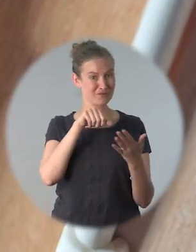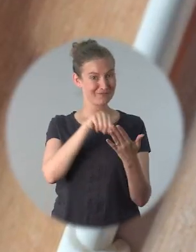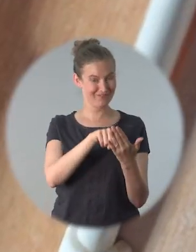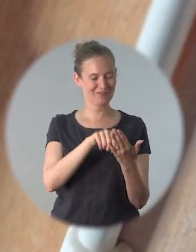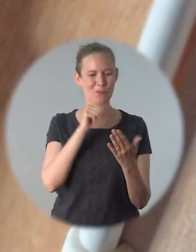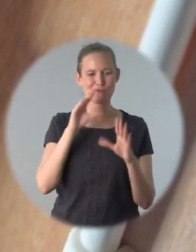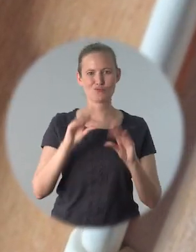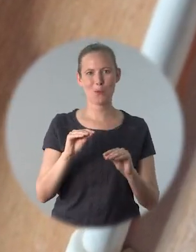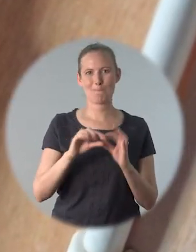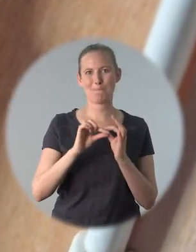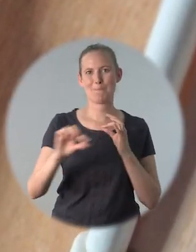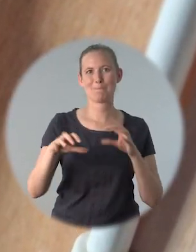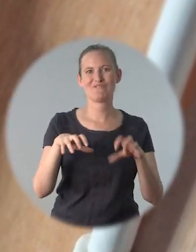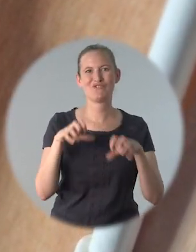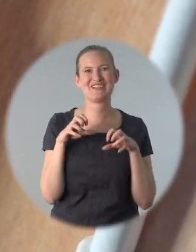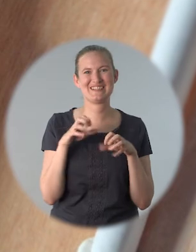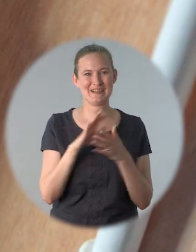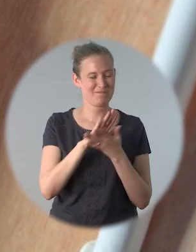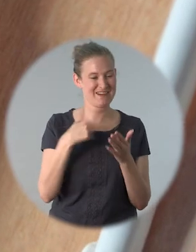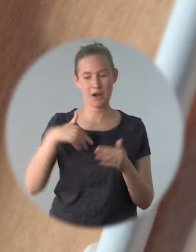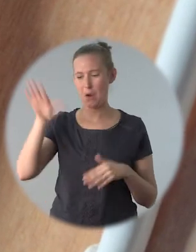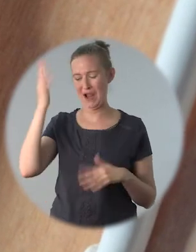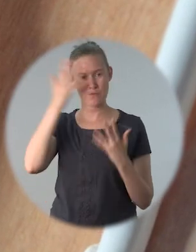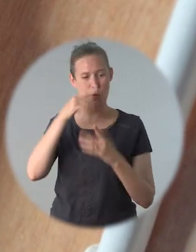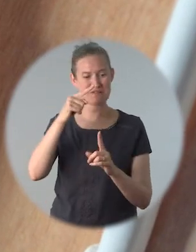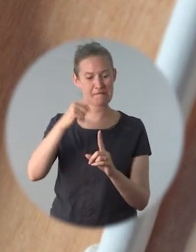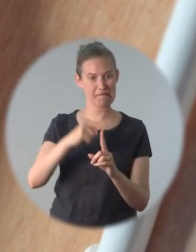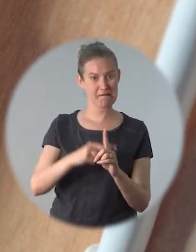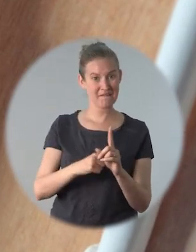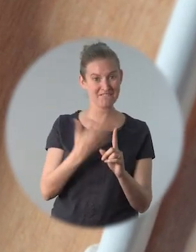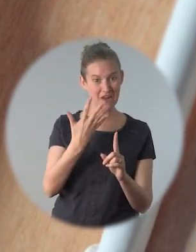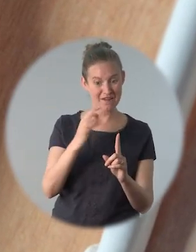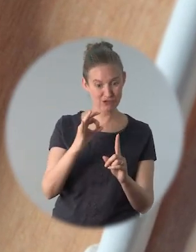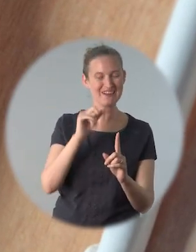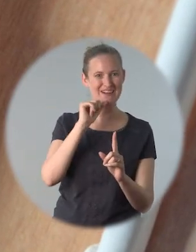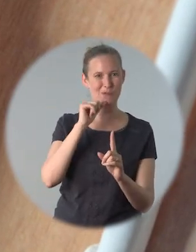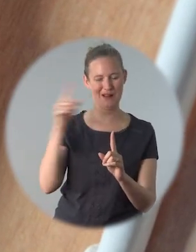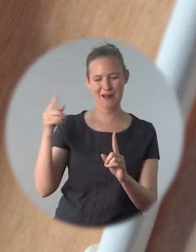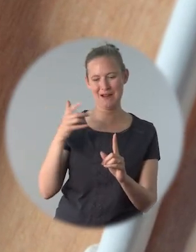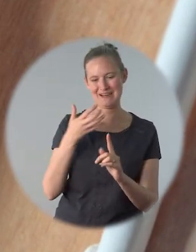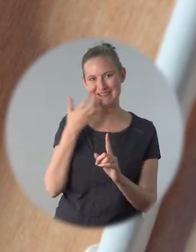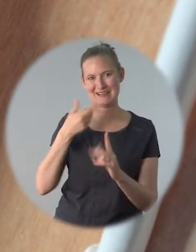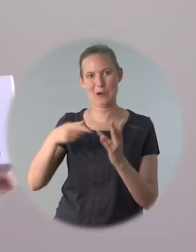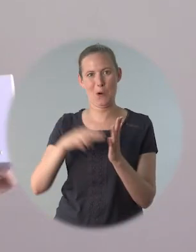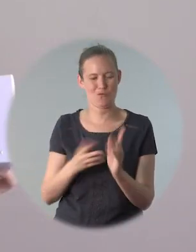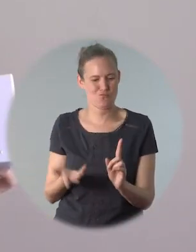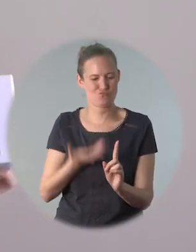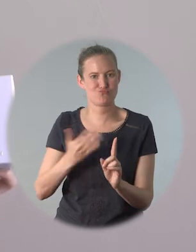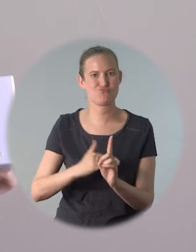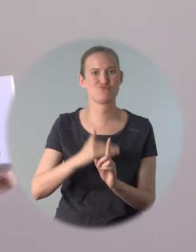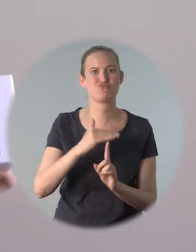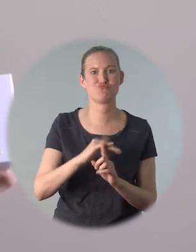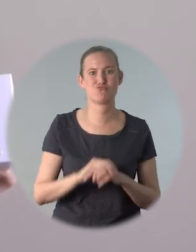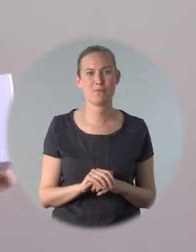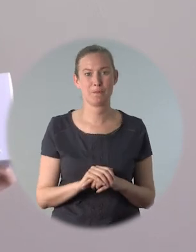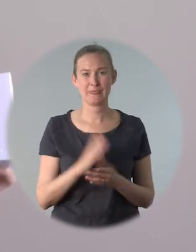degrees, enough to stop water pipes freezing and is used when no one's going to be in the home for a while. To activate